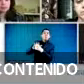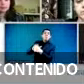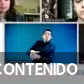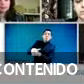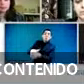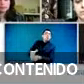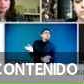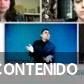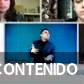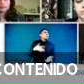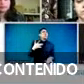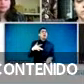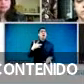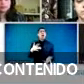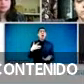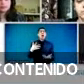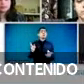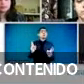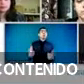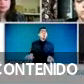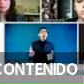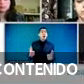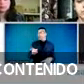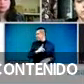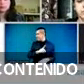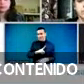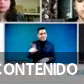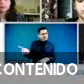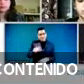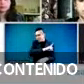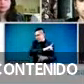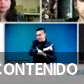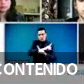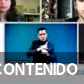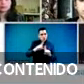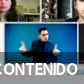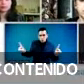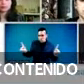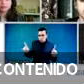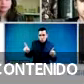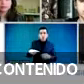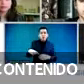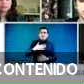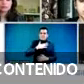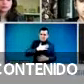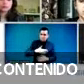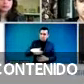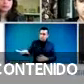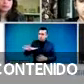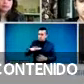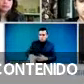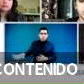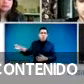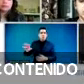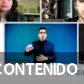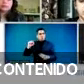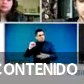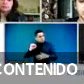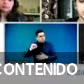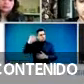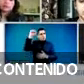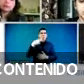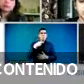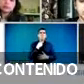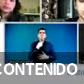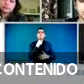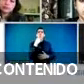I mean, raising their voices and making a change. As I mentioned before, governments have to make sure that discussions